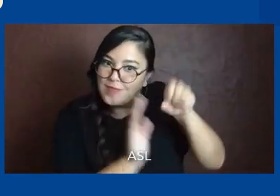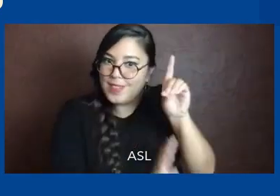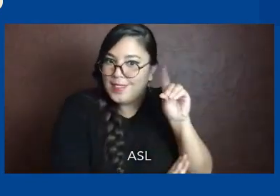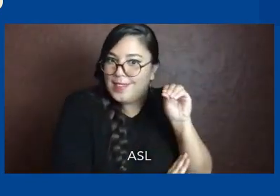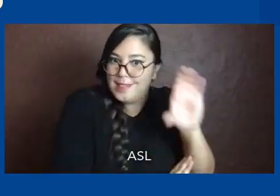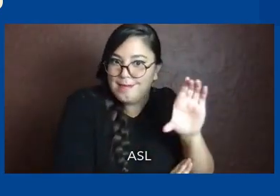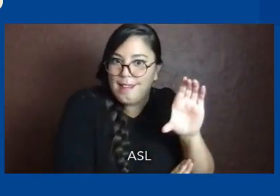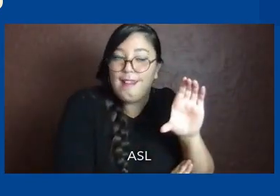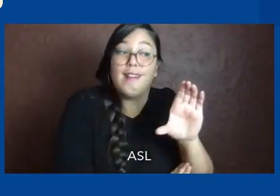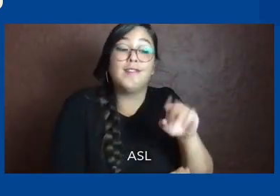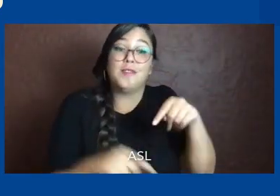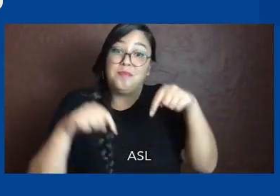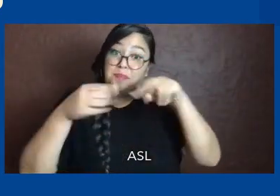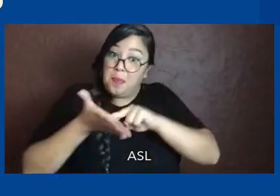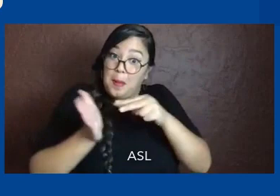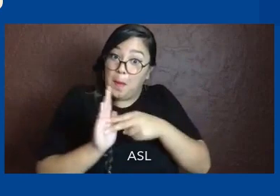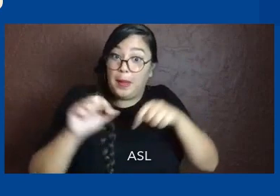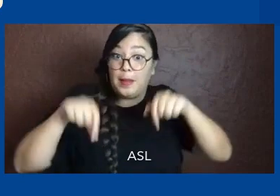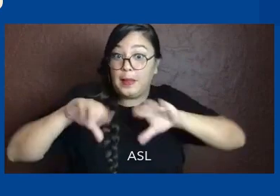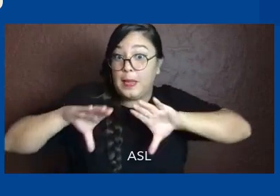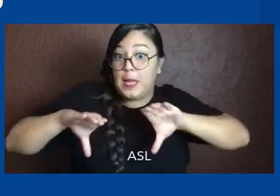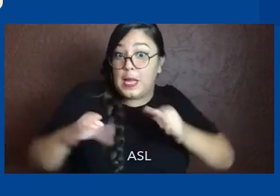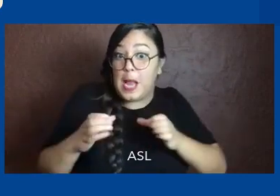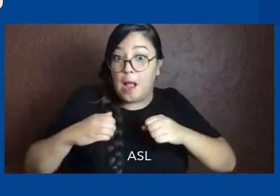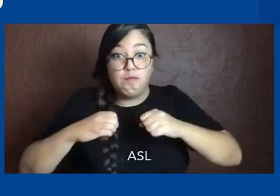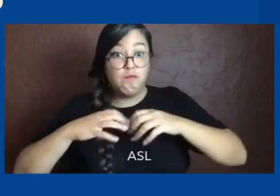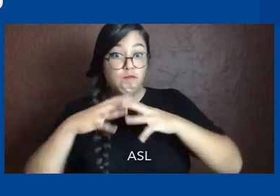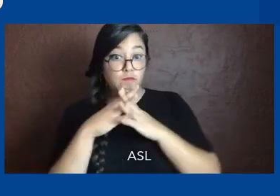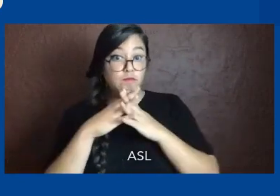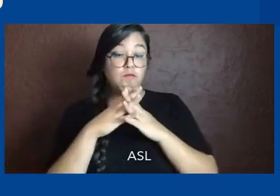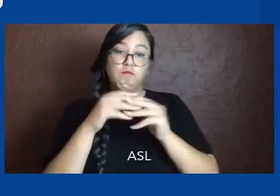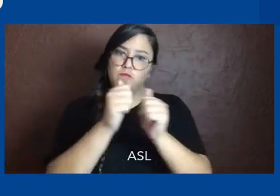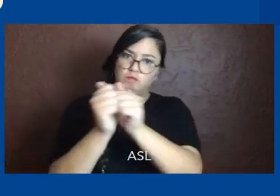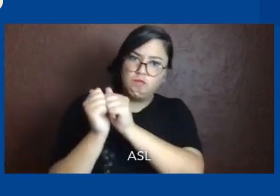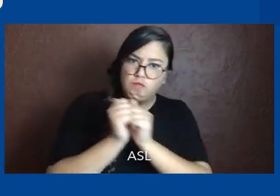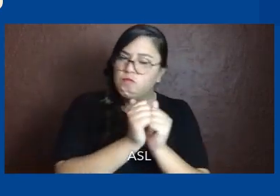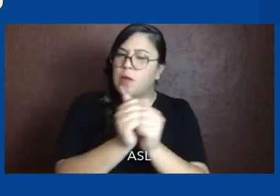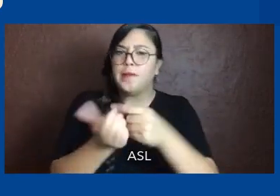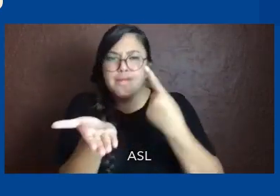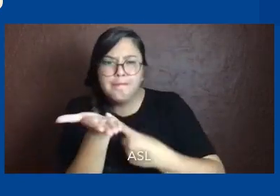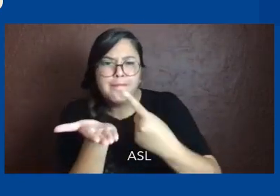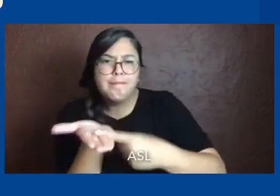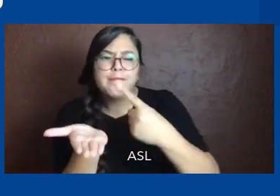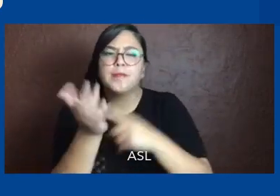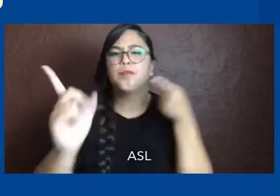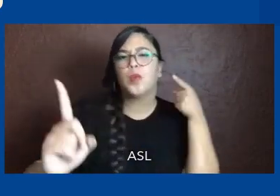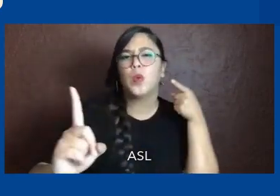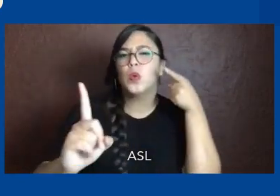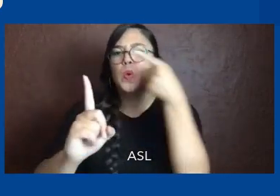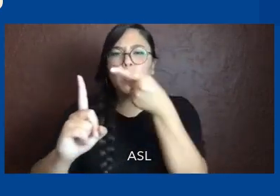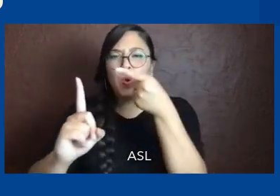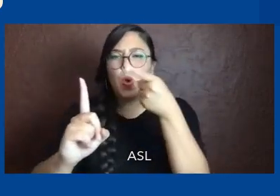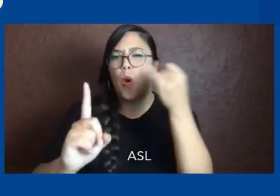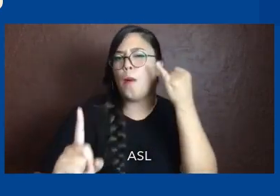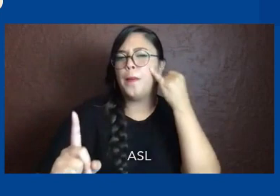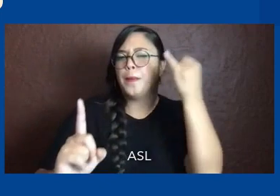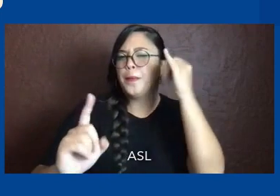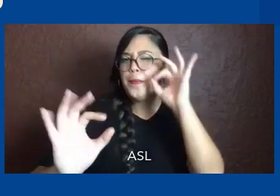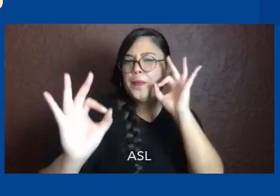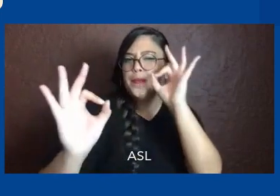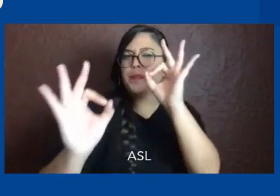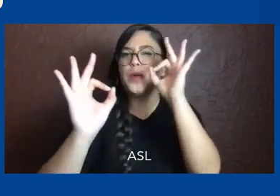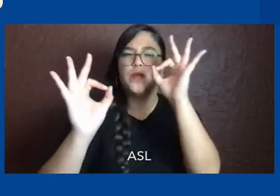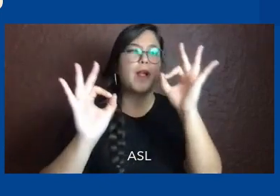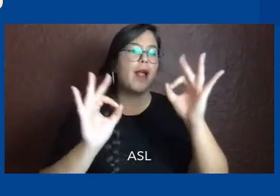came together to really talk about the ideal protocol, ideal collaboration